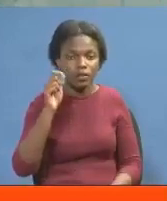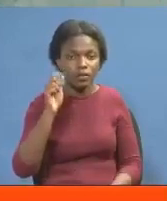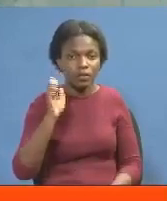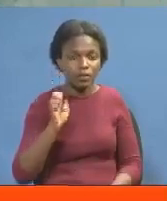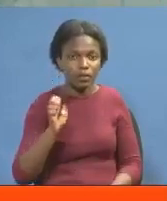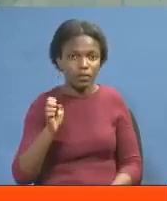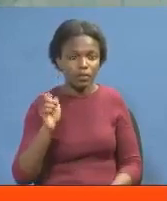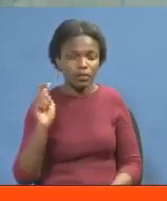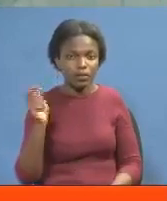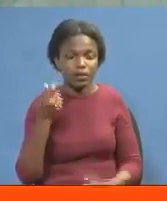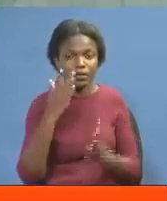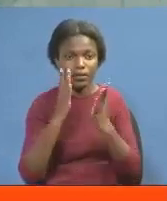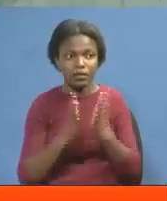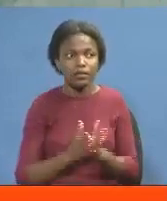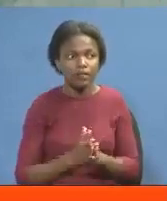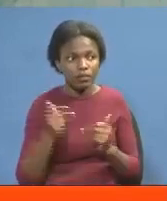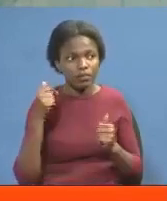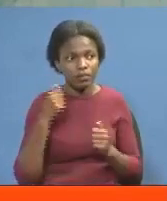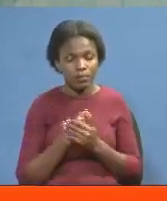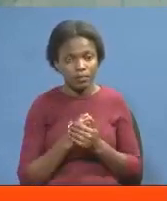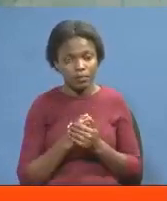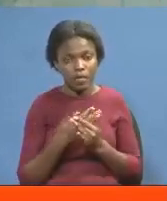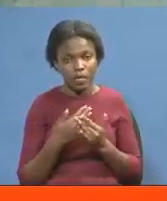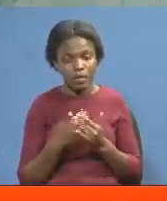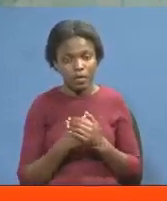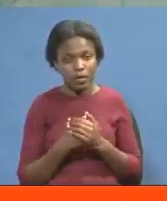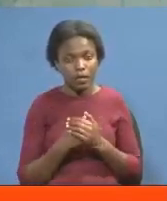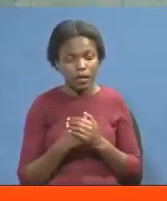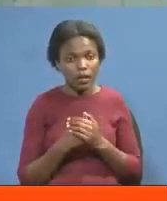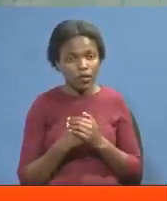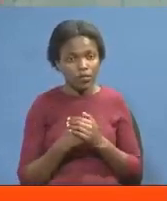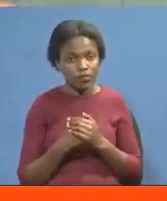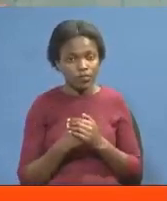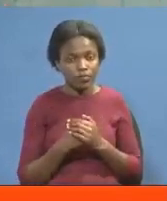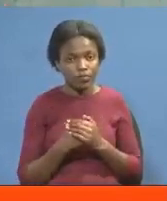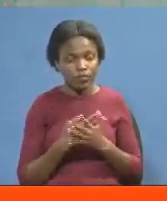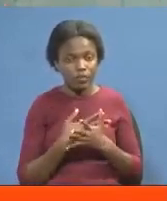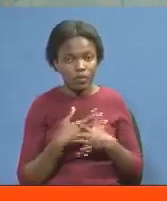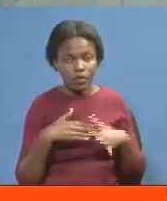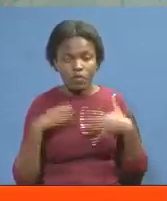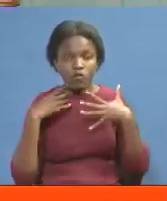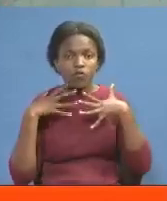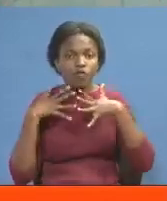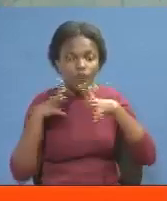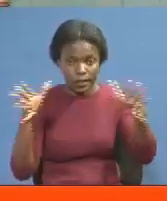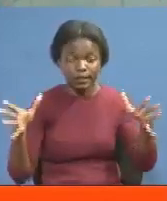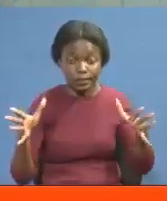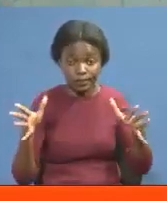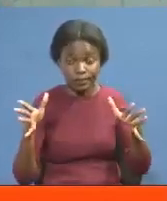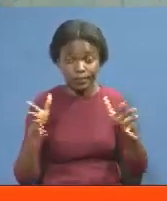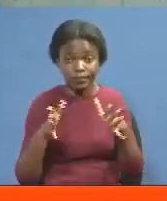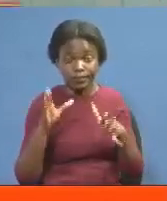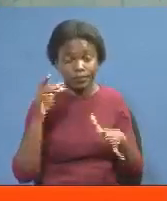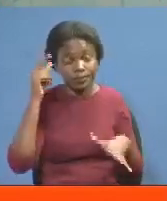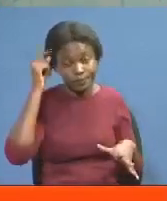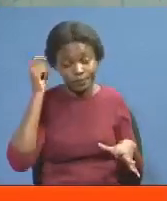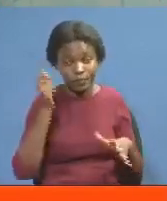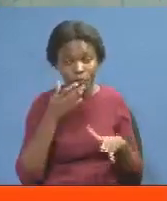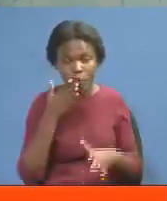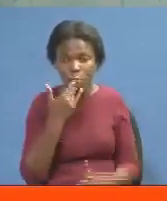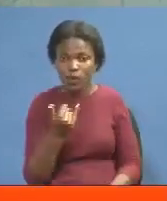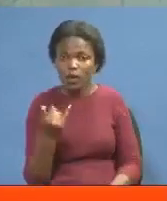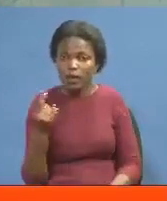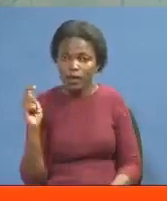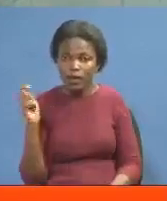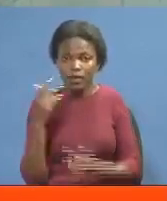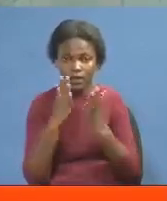that for me to be reelected, I have to demonize Kenyans and scare Somalis and tell them your life is in danger because Kenyans